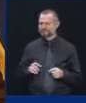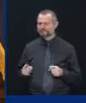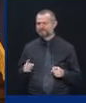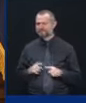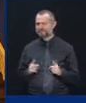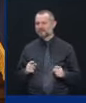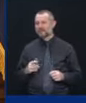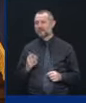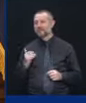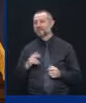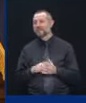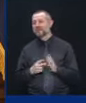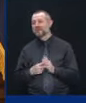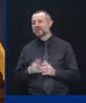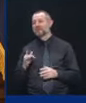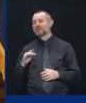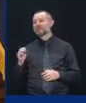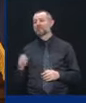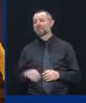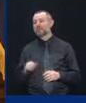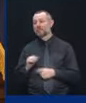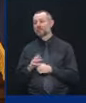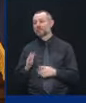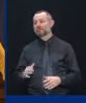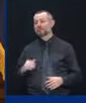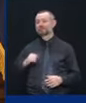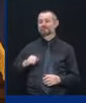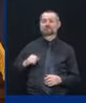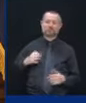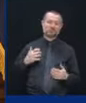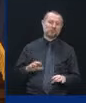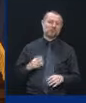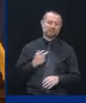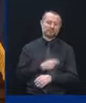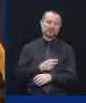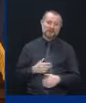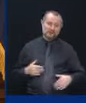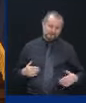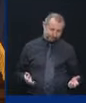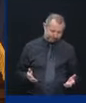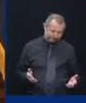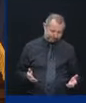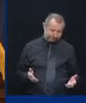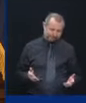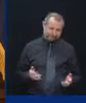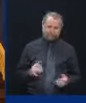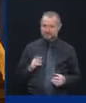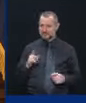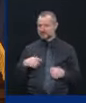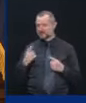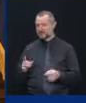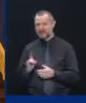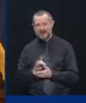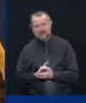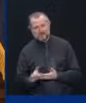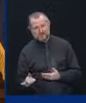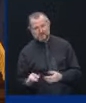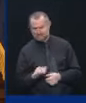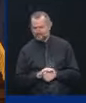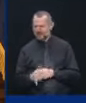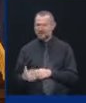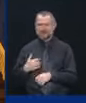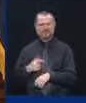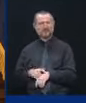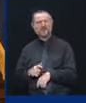about 25%? Maybe. But it's been 8 weeks, and we've done everything we can, and we're going to use